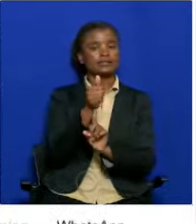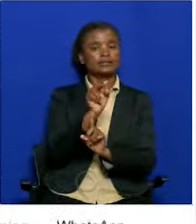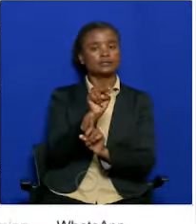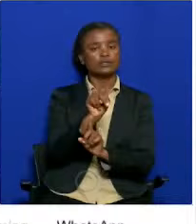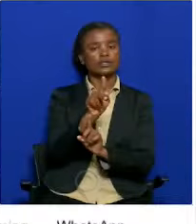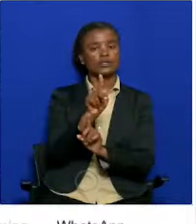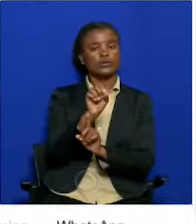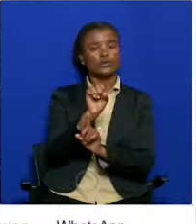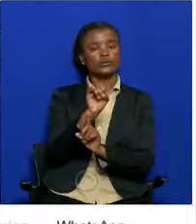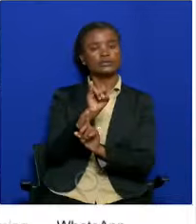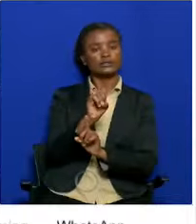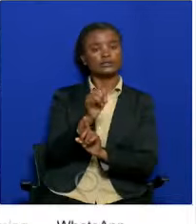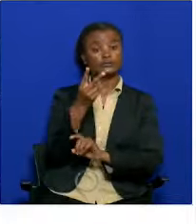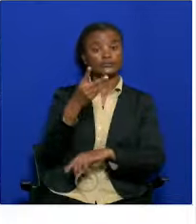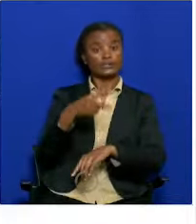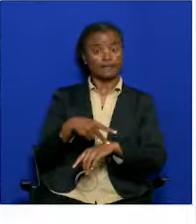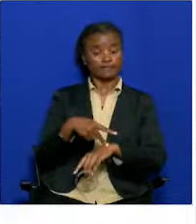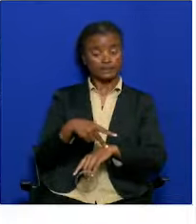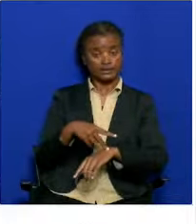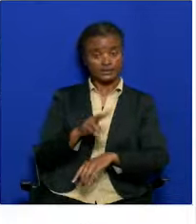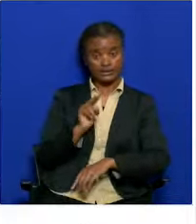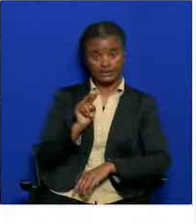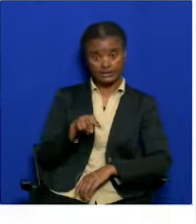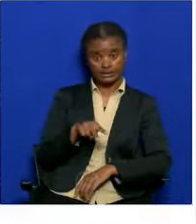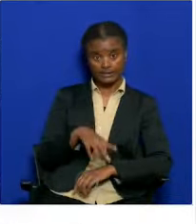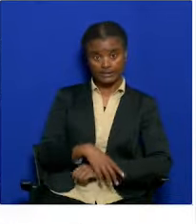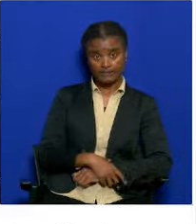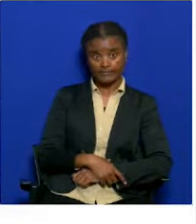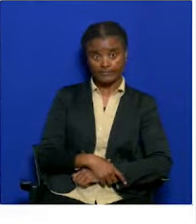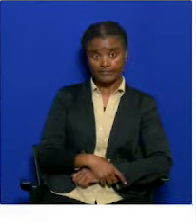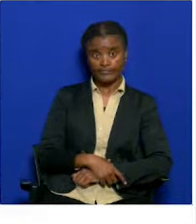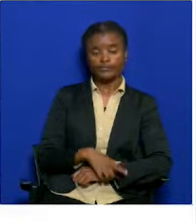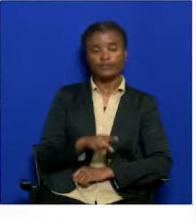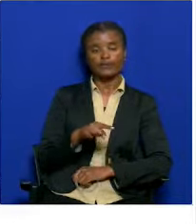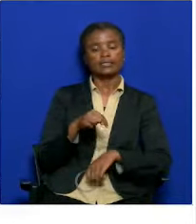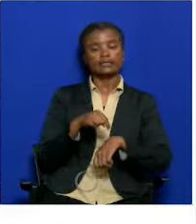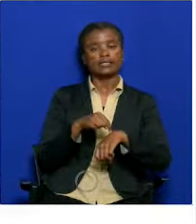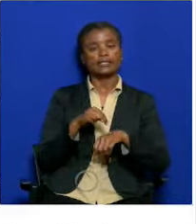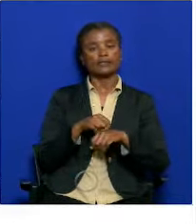twice. You see that? At 2:42 and 2:44.